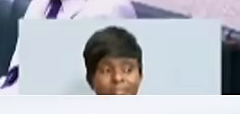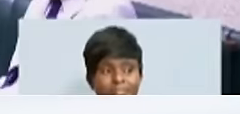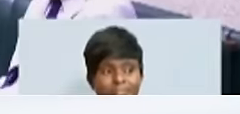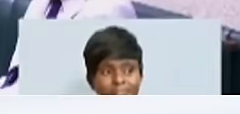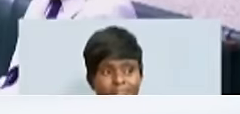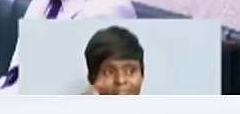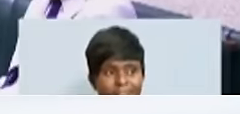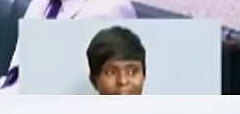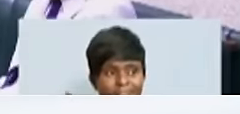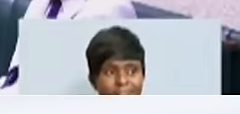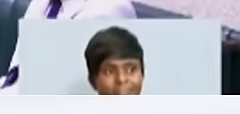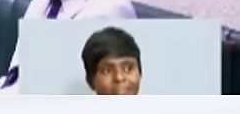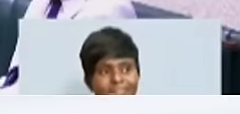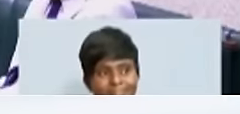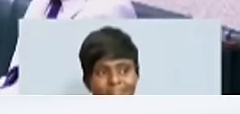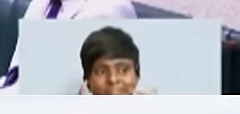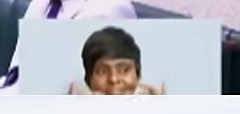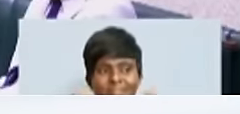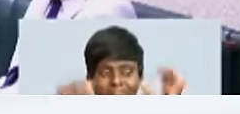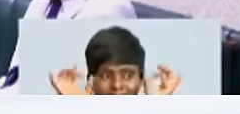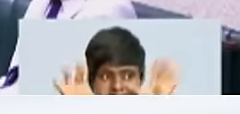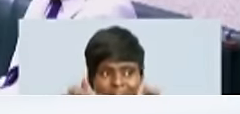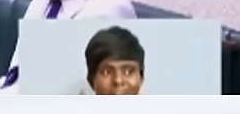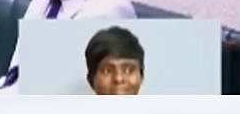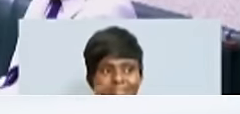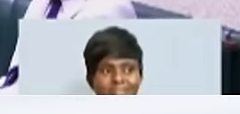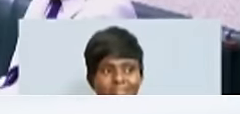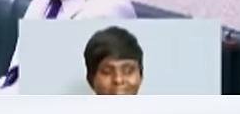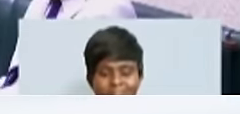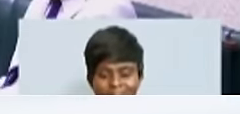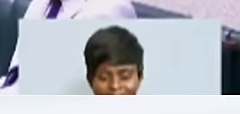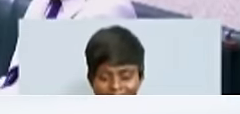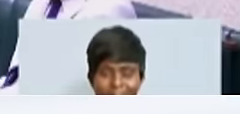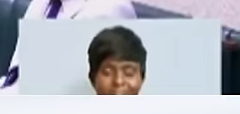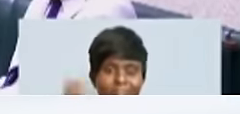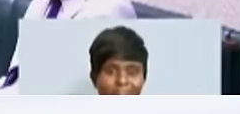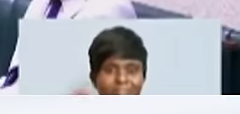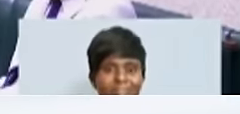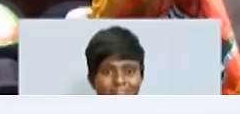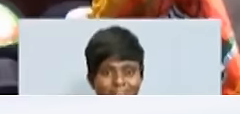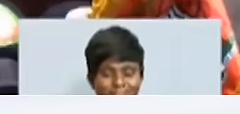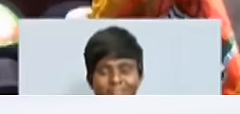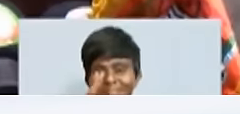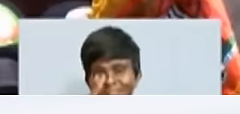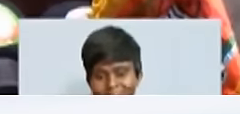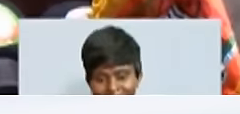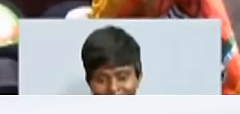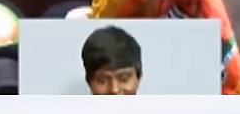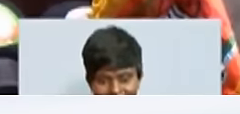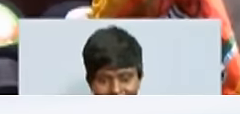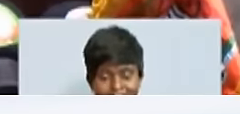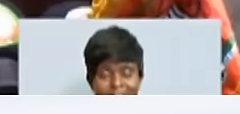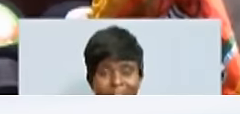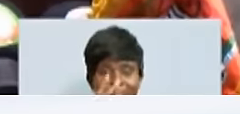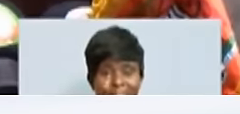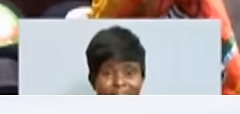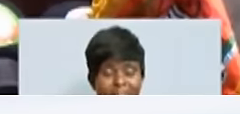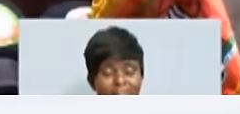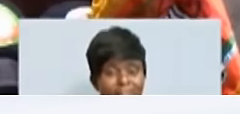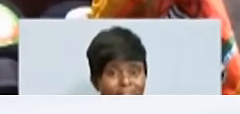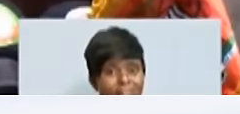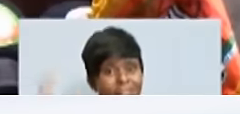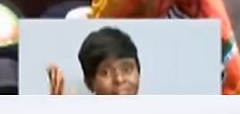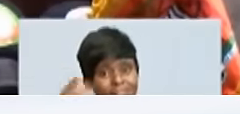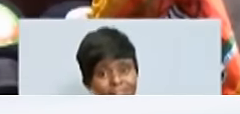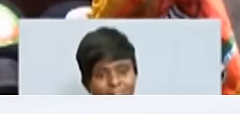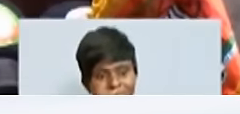which was a volatile area just a few years ago. But I was very happy to see members campaigning